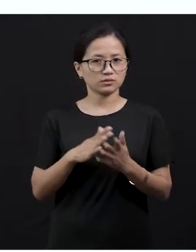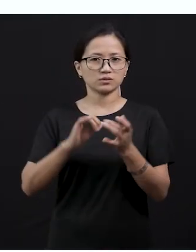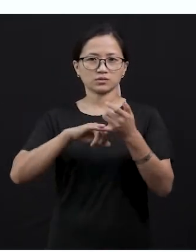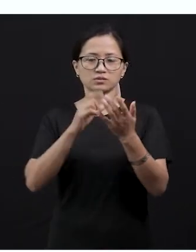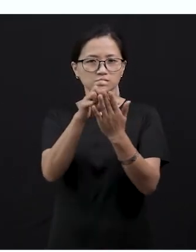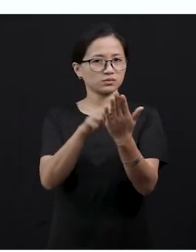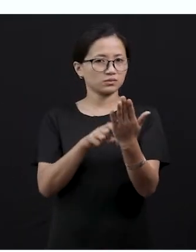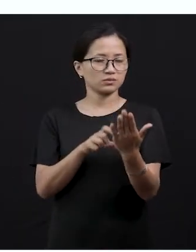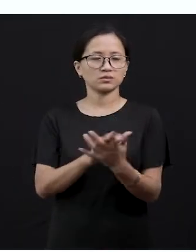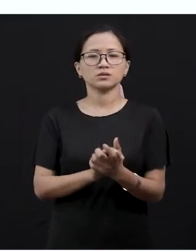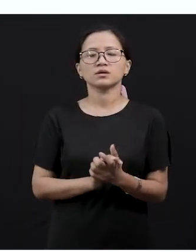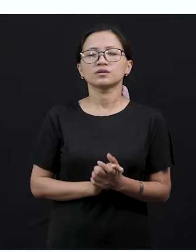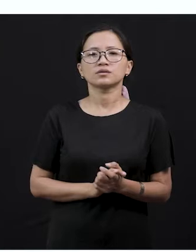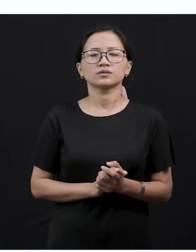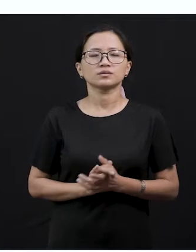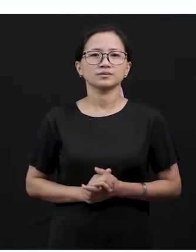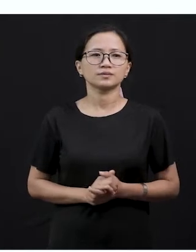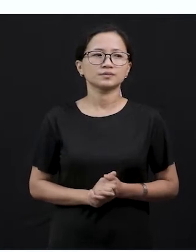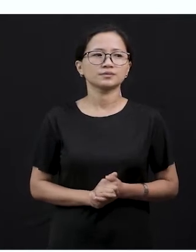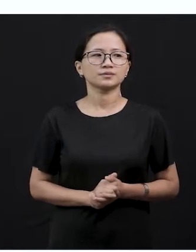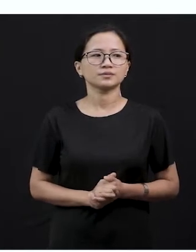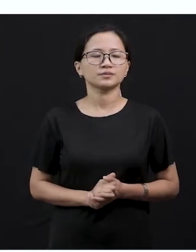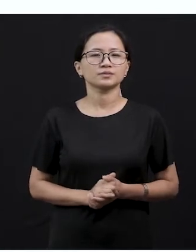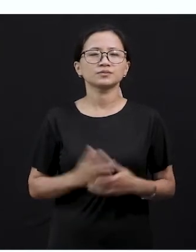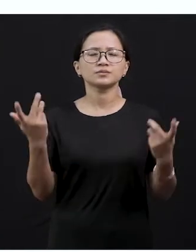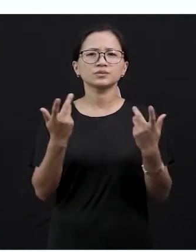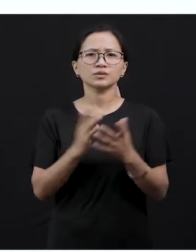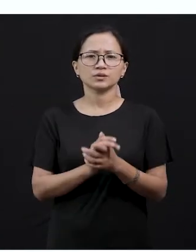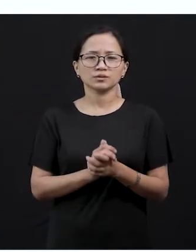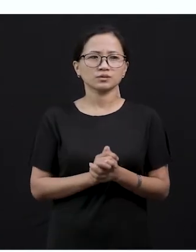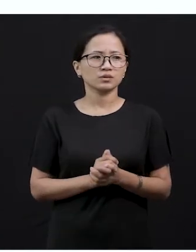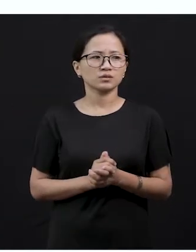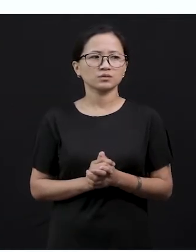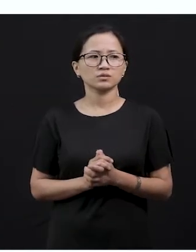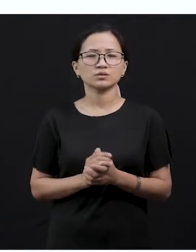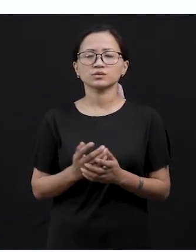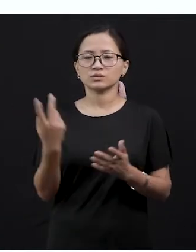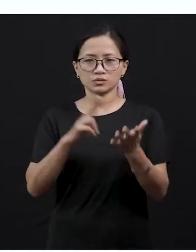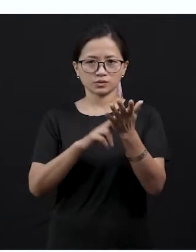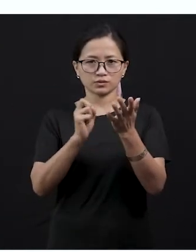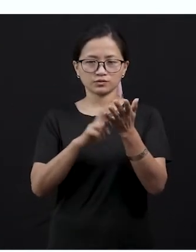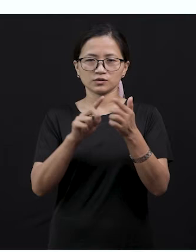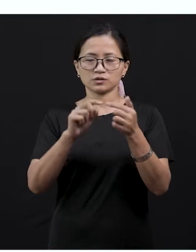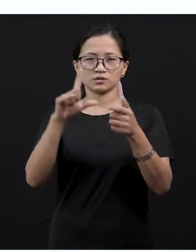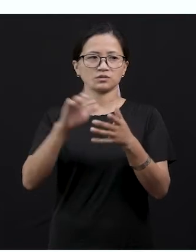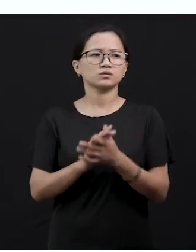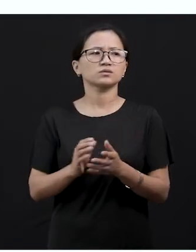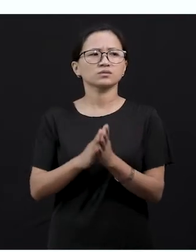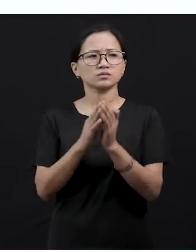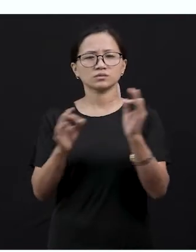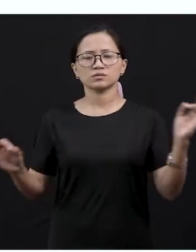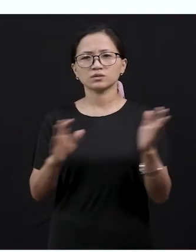Now we will go into the exercise. Okay, so the first is, in which novel was this